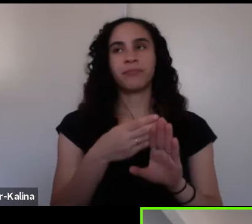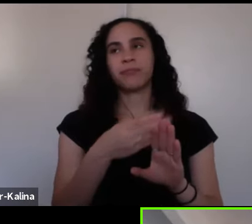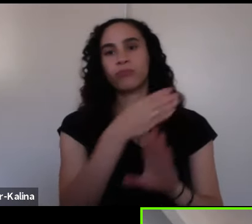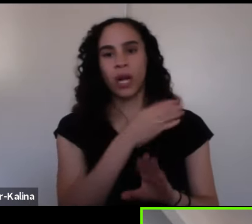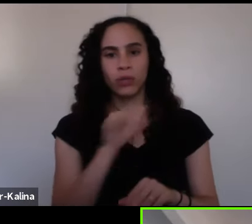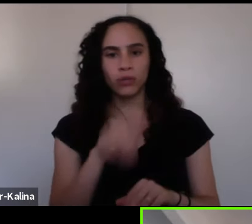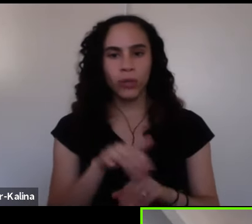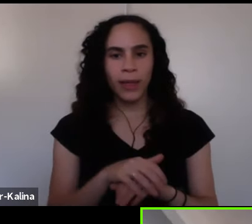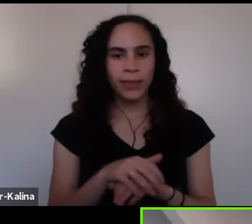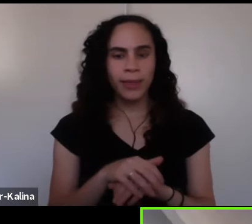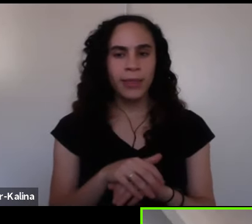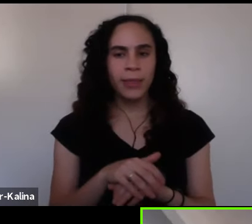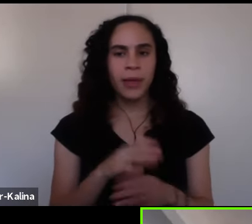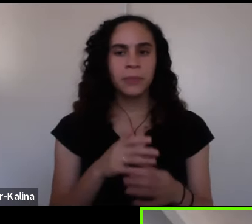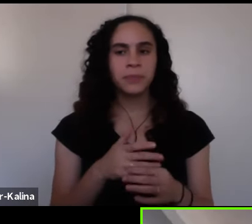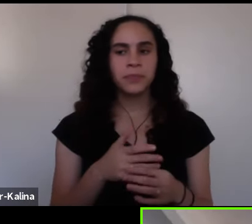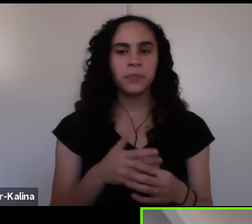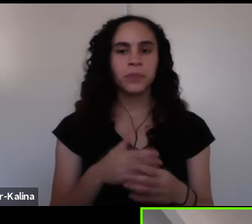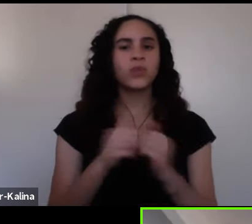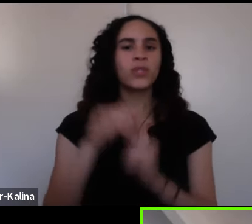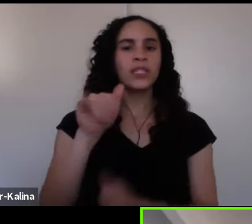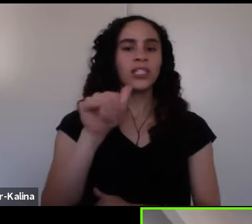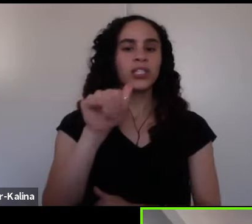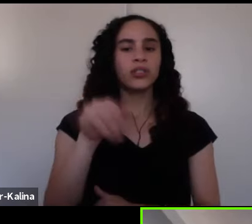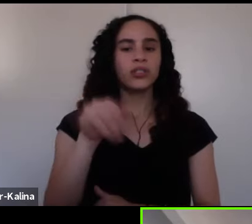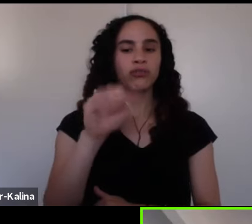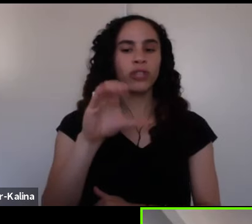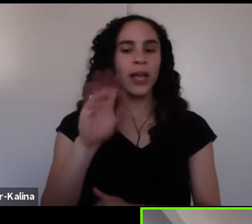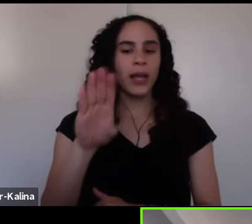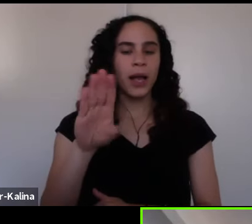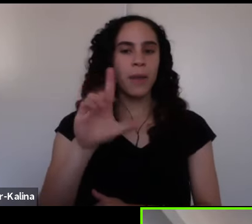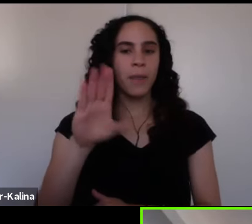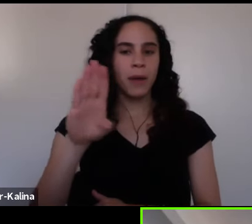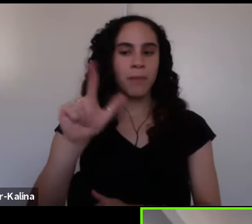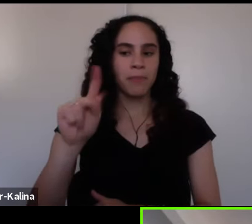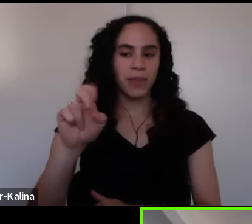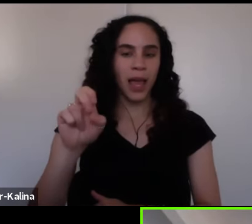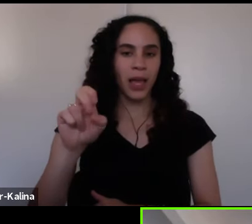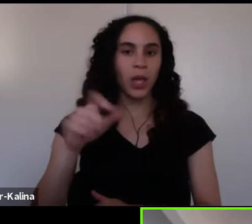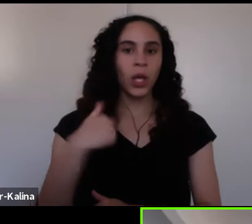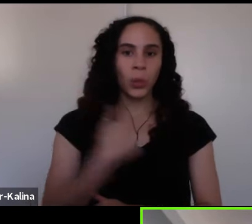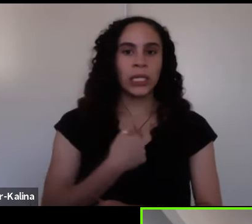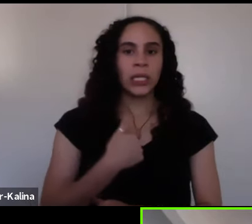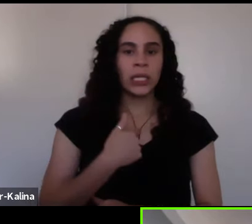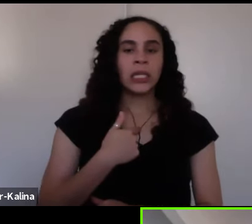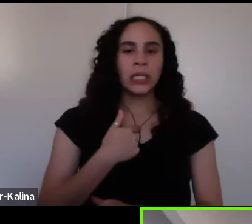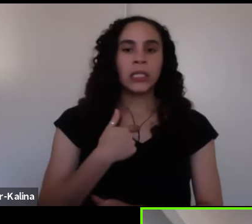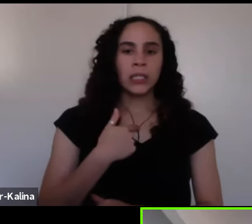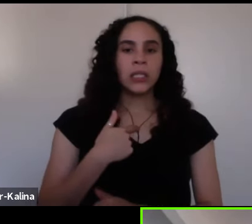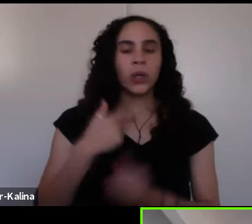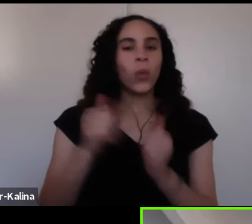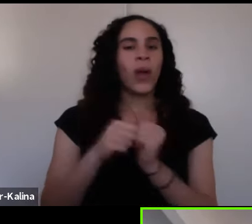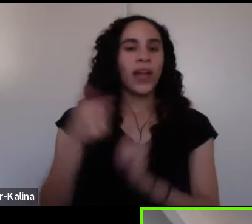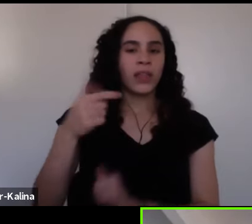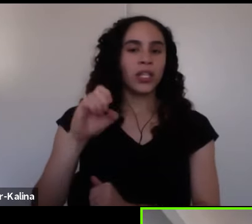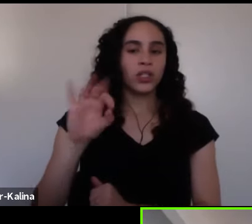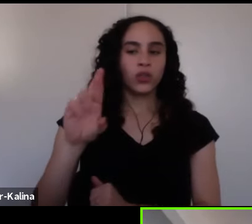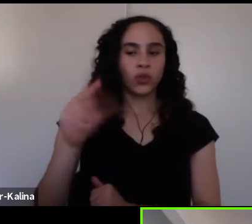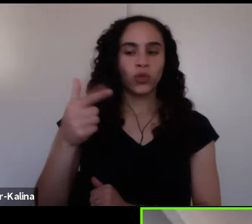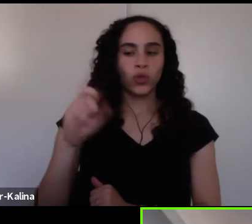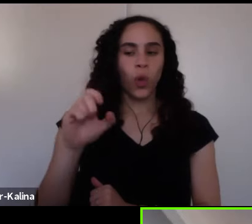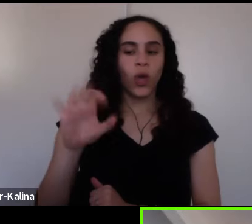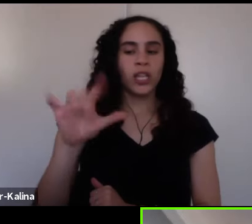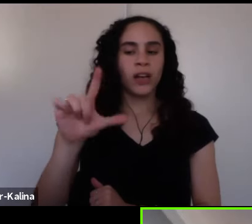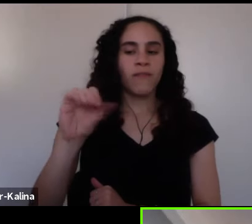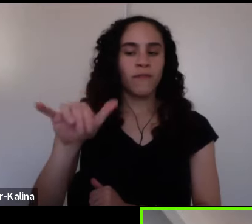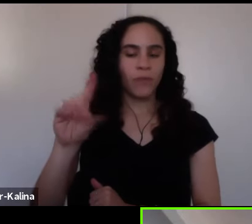with Jacob Blake. We were going through the George Floyd, and every person that works in this space that I